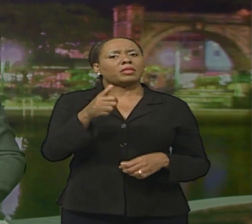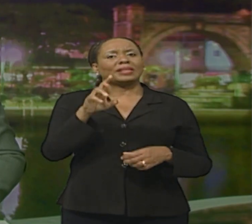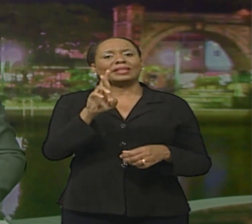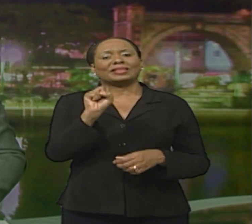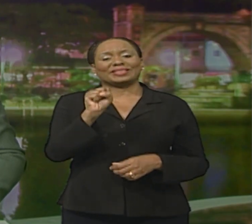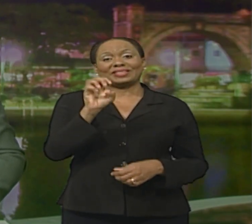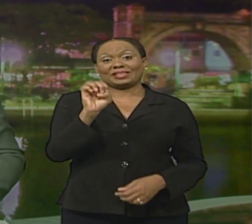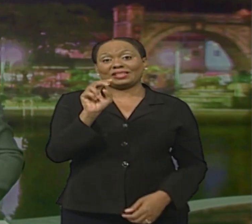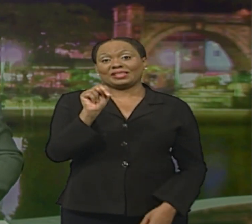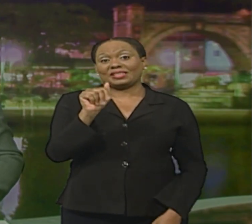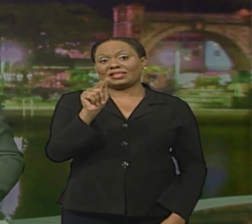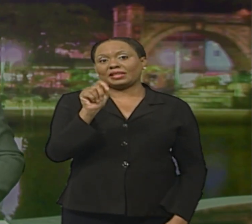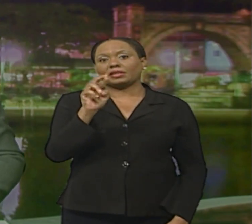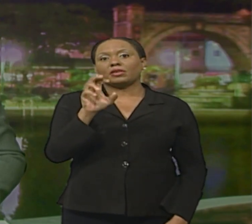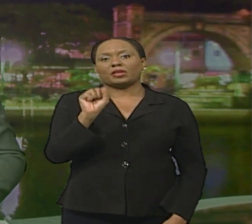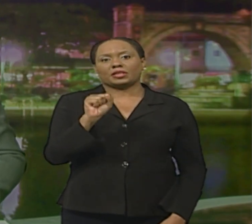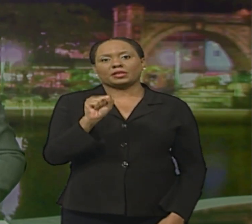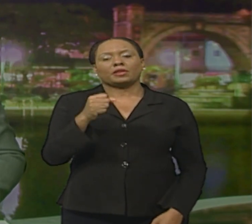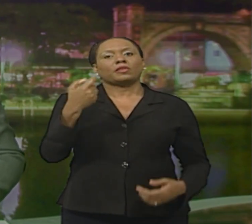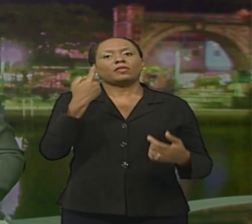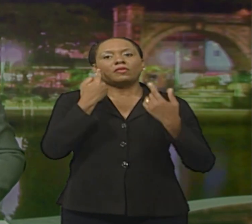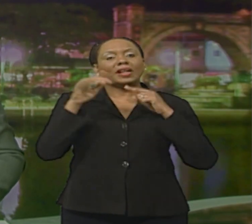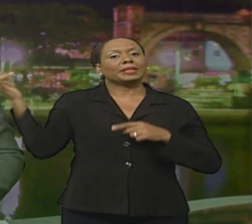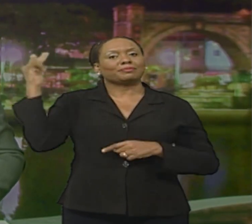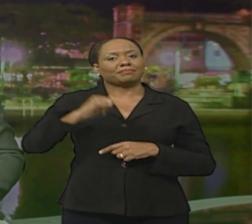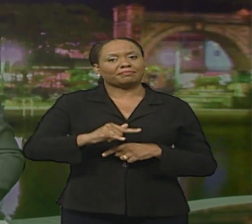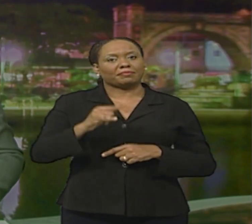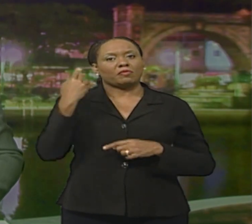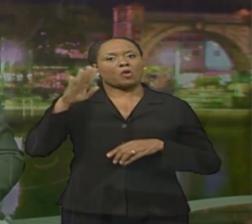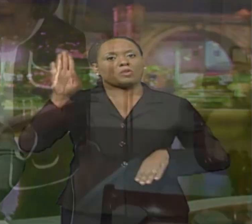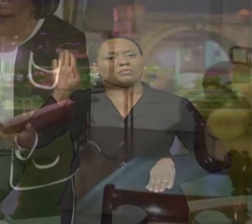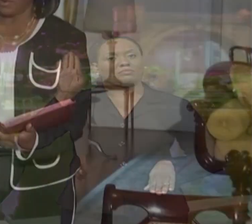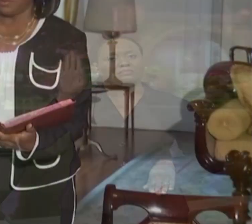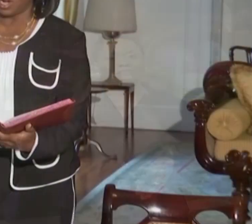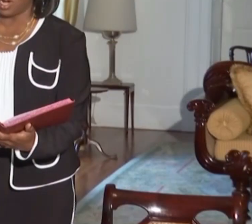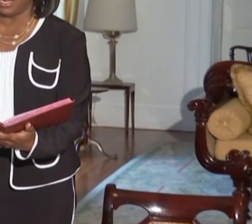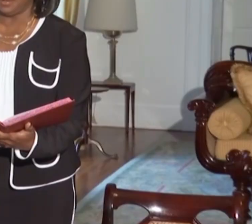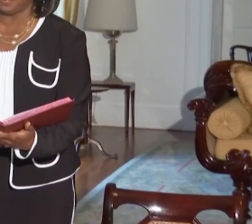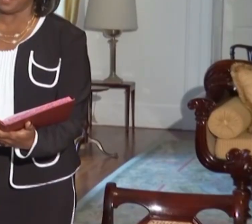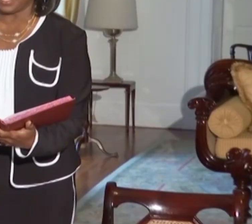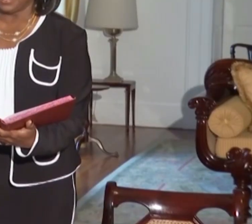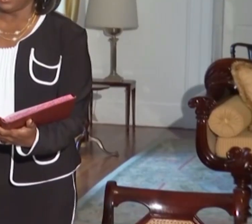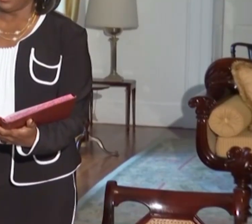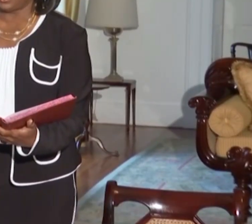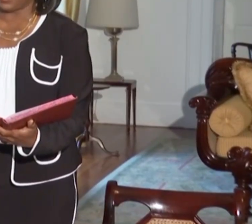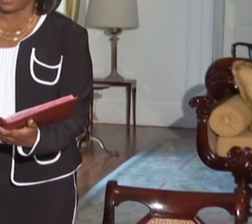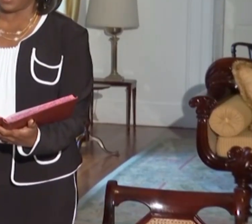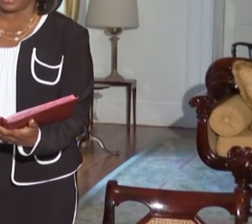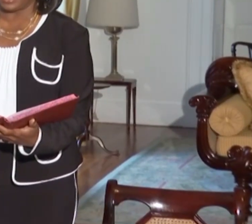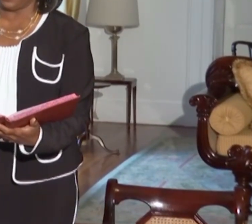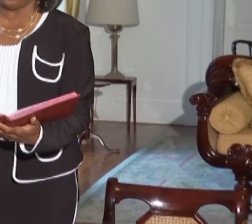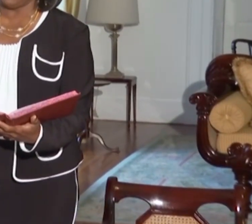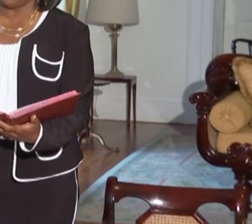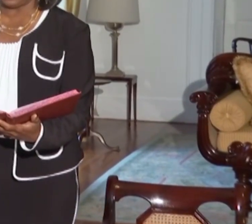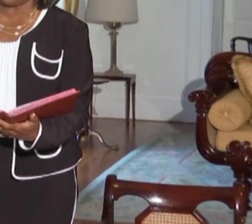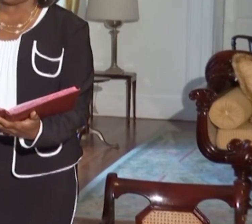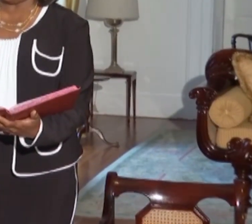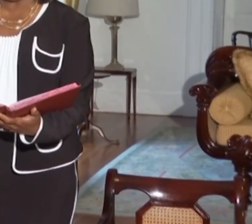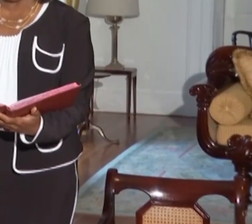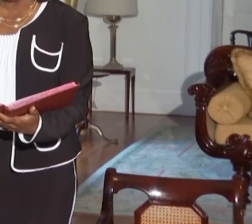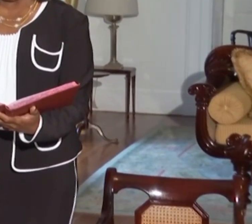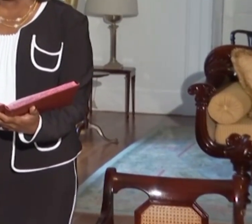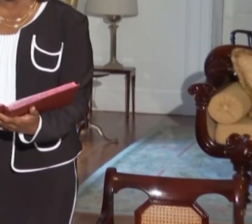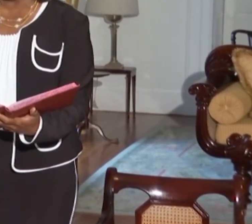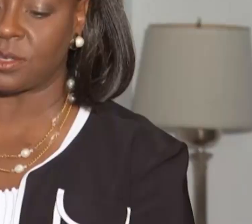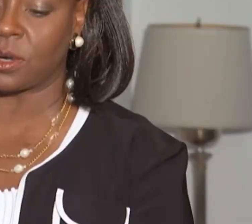by government, Kay McConney and Rawdon Adams, took the oath of office this morning before Governor General Dame Sandra Mason during